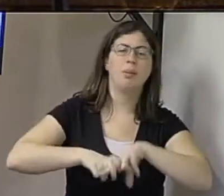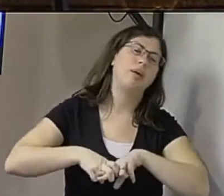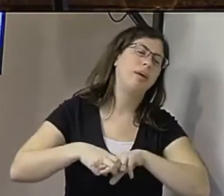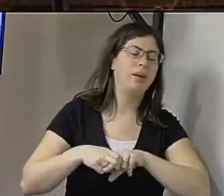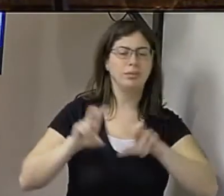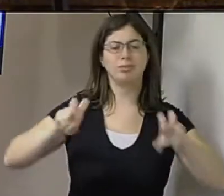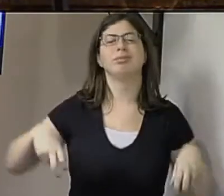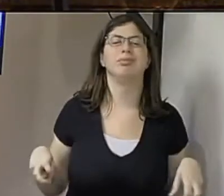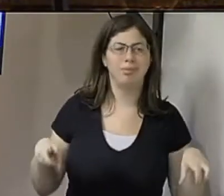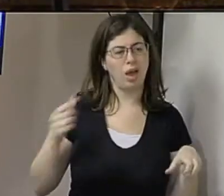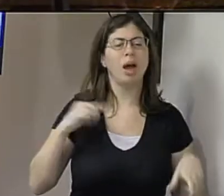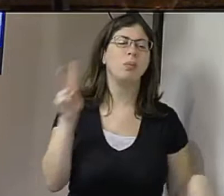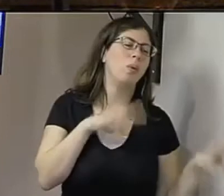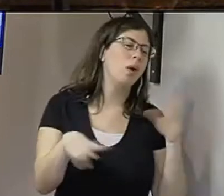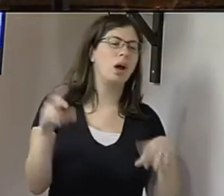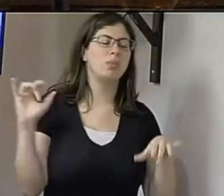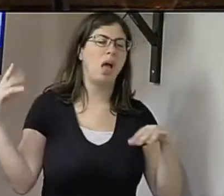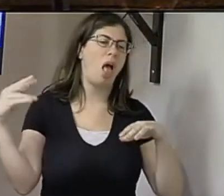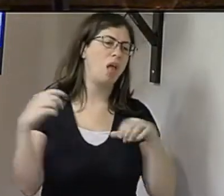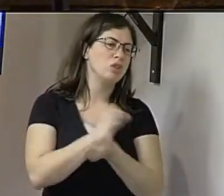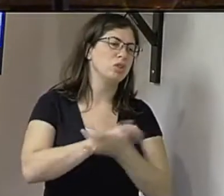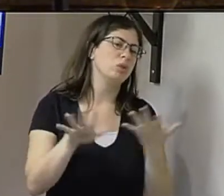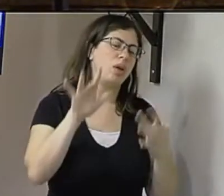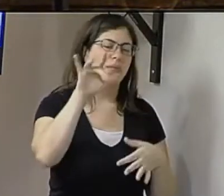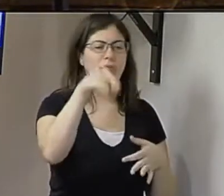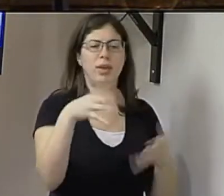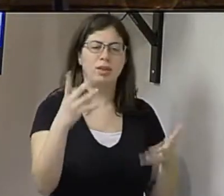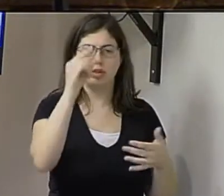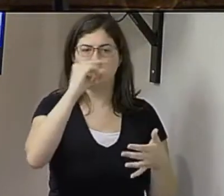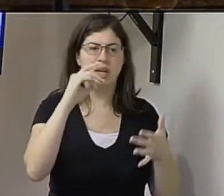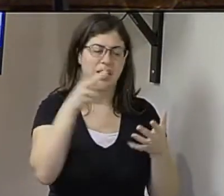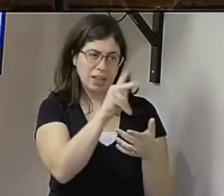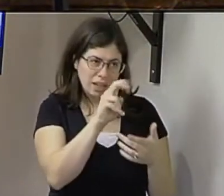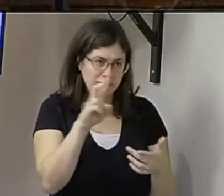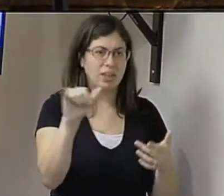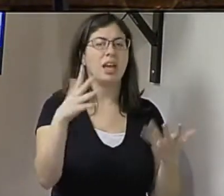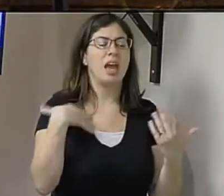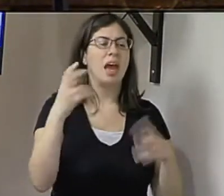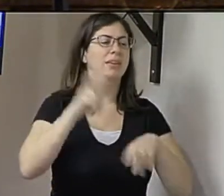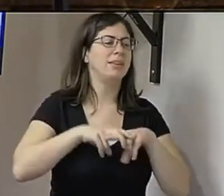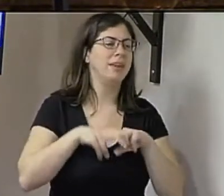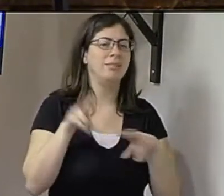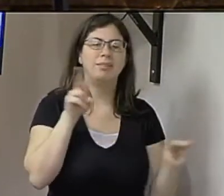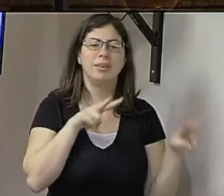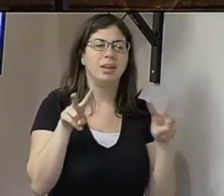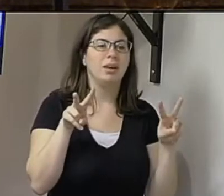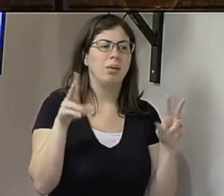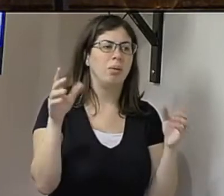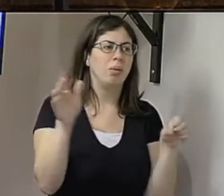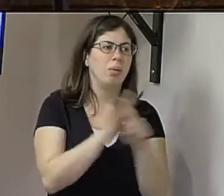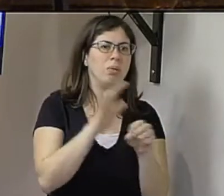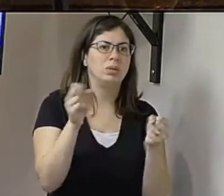up like stands where he's just going to watch his army go out and destroy this Greek navy. And he gets a ringside seat to see his entire navy get